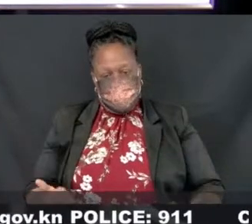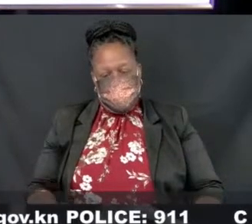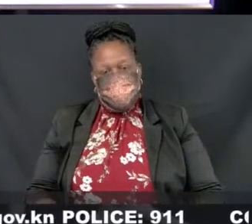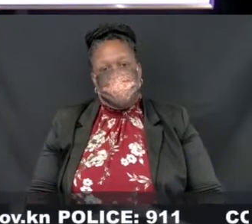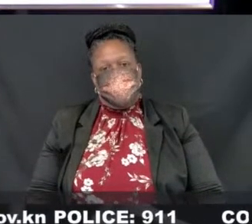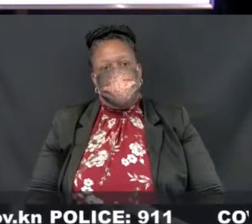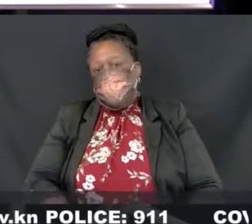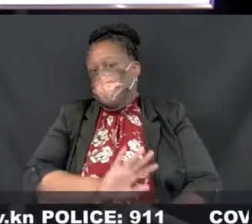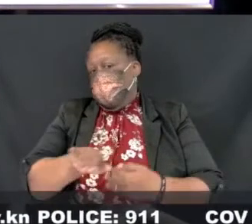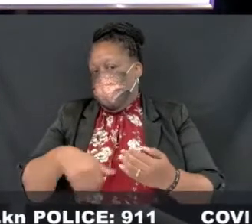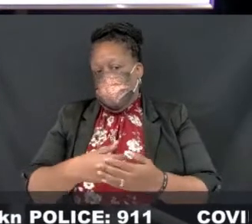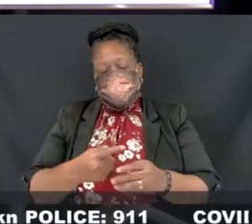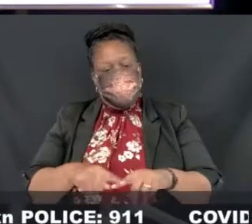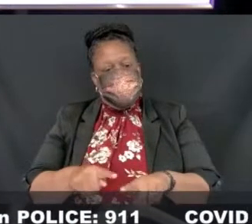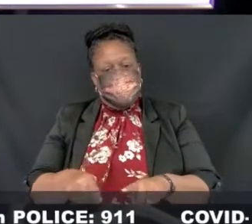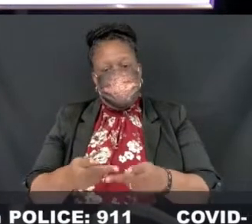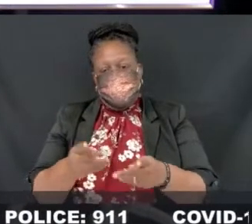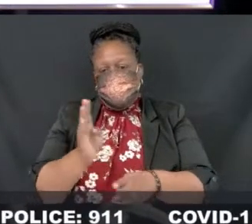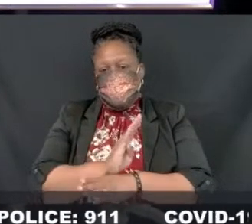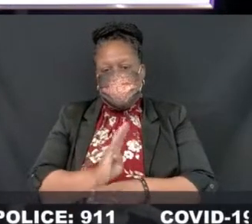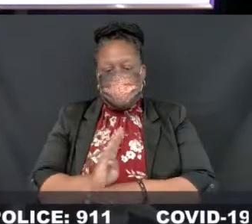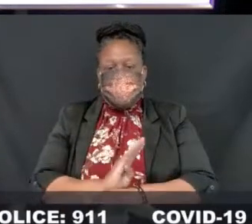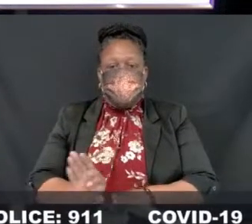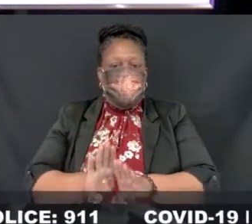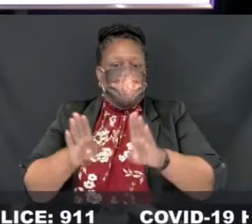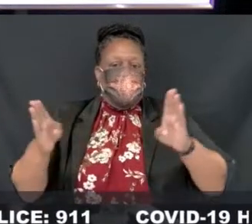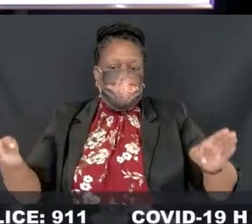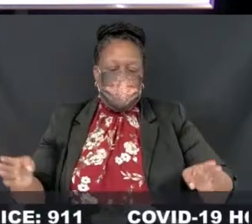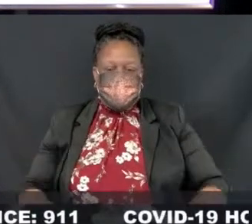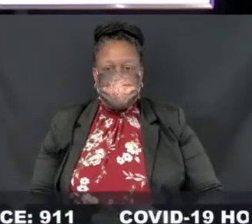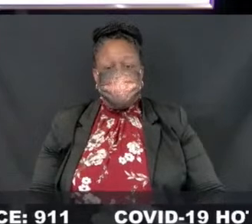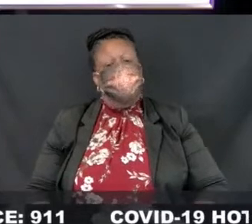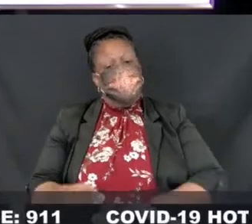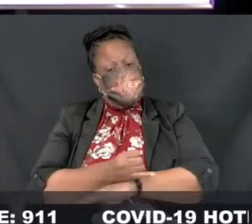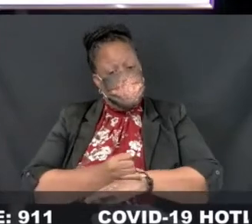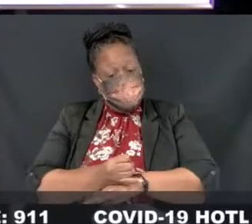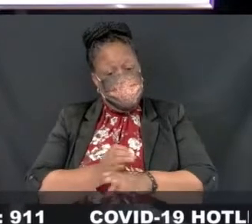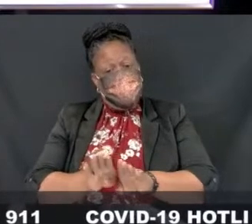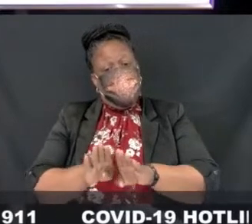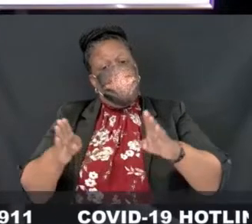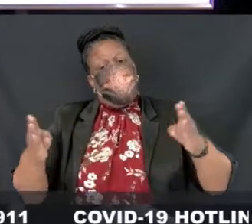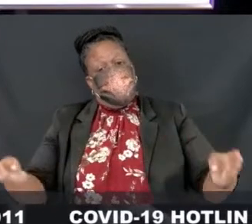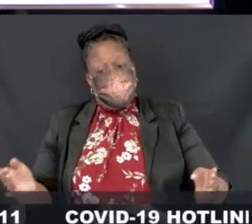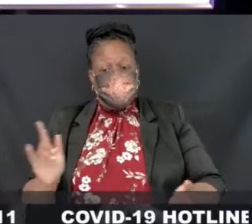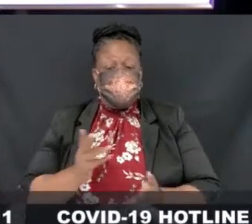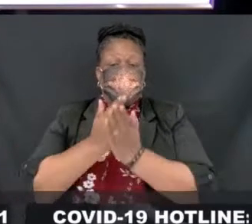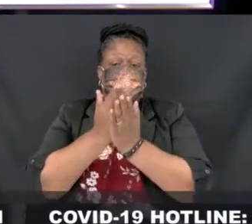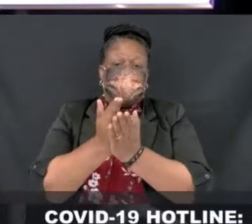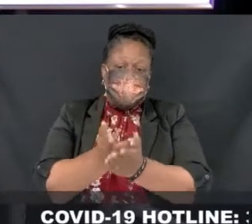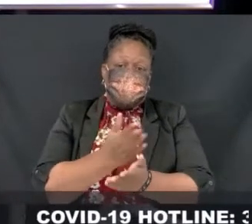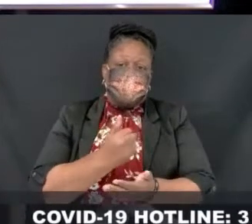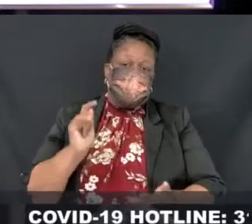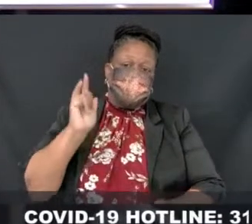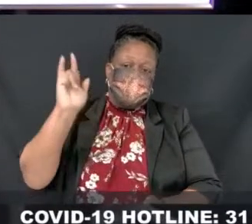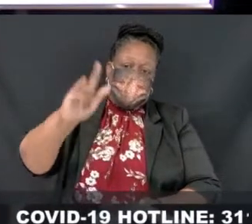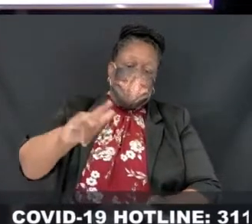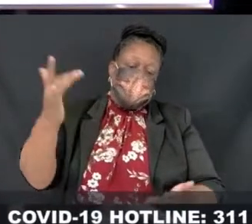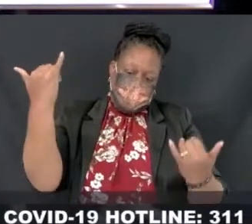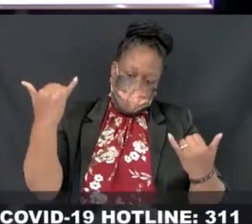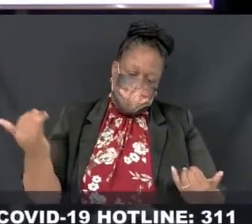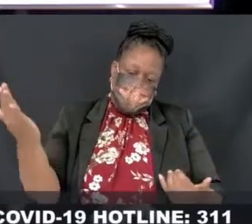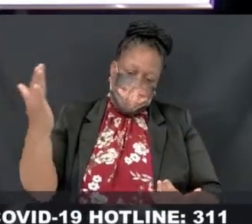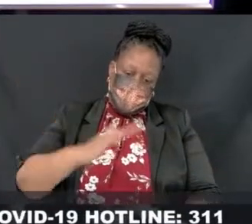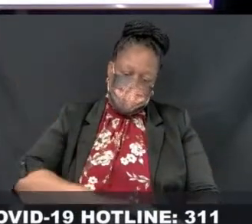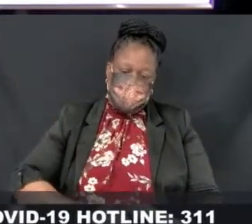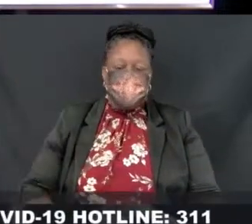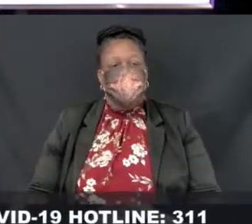reopened. We are beginning to open our doors to the rest of the world with significant reduction in the stringent entry protocols, with a move